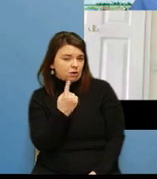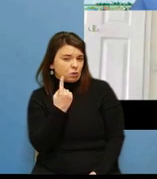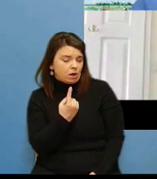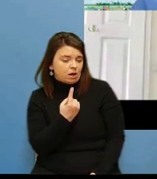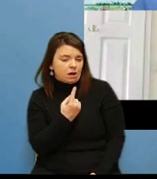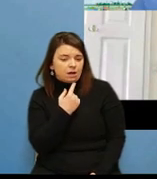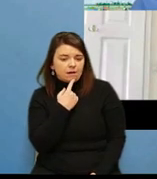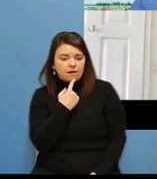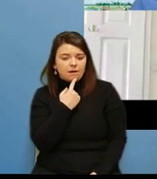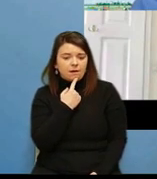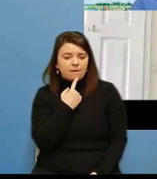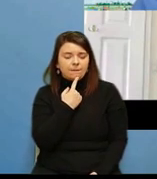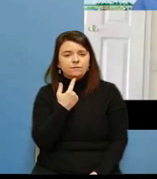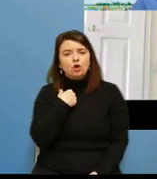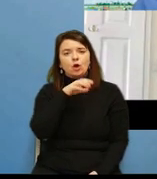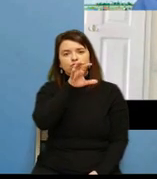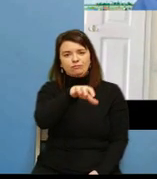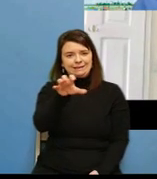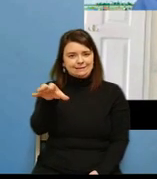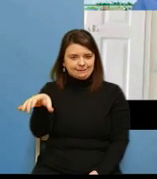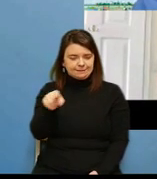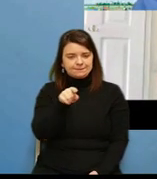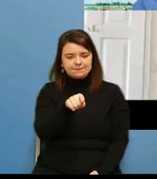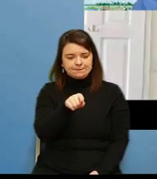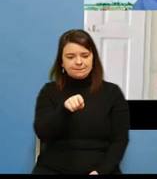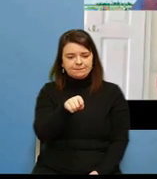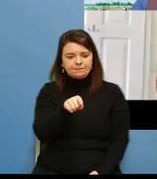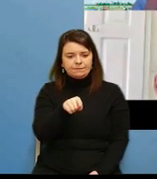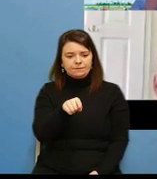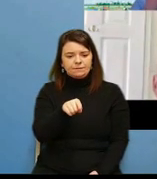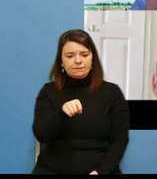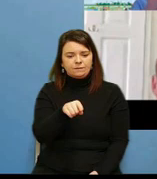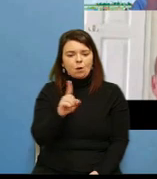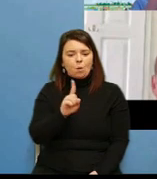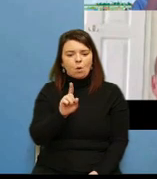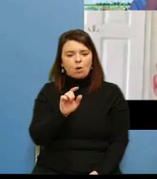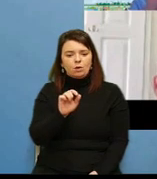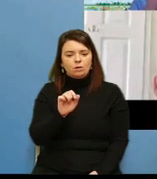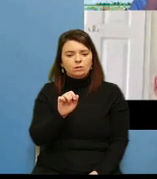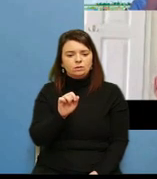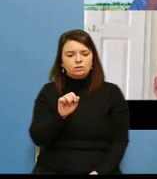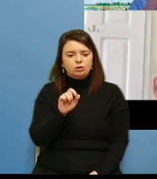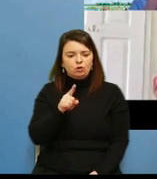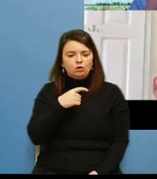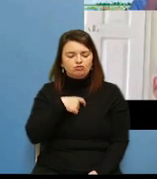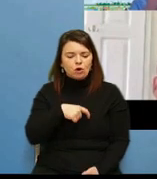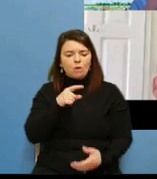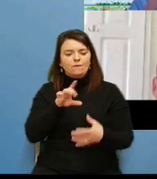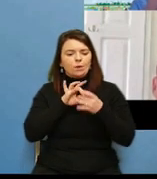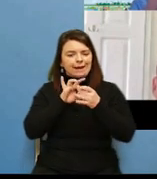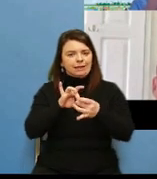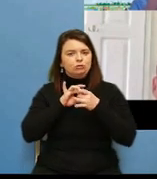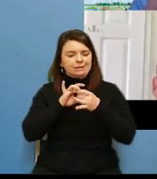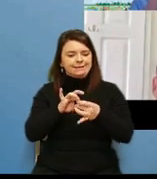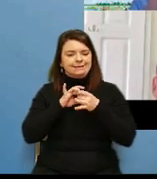Maybe I can ask one around outlier practices. So what's your